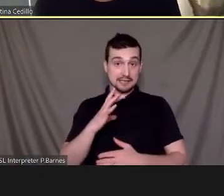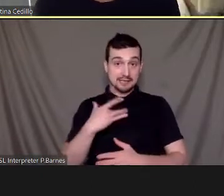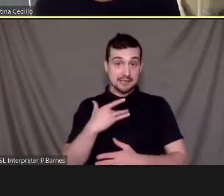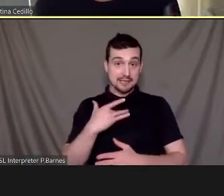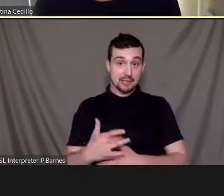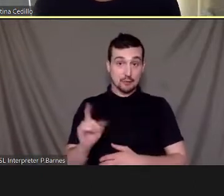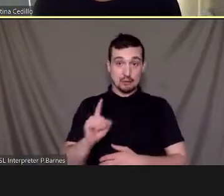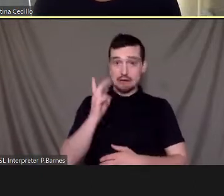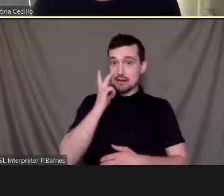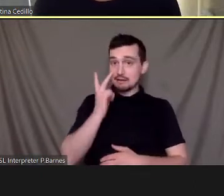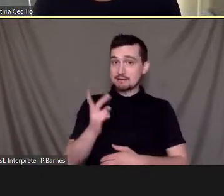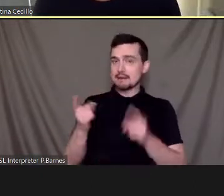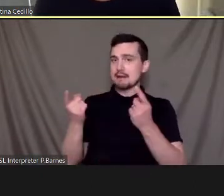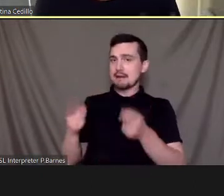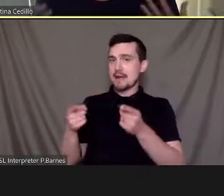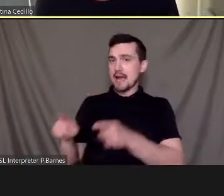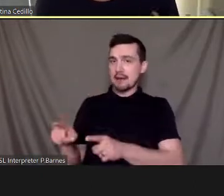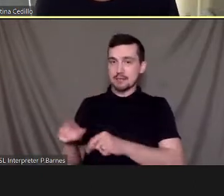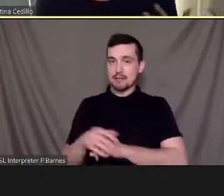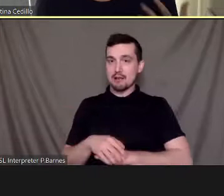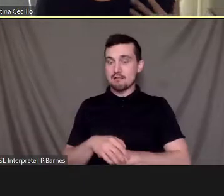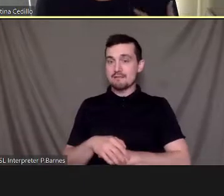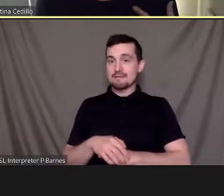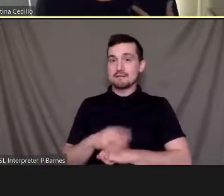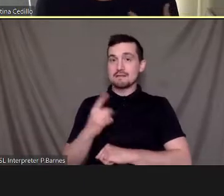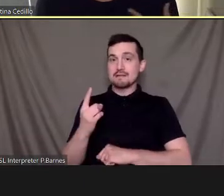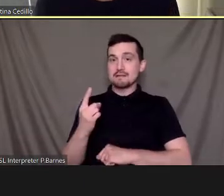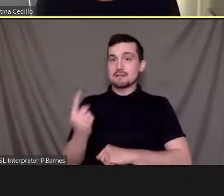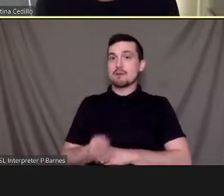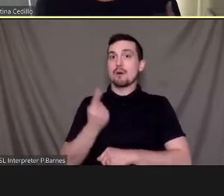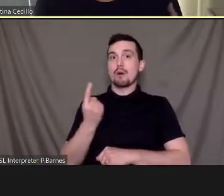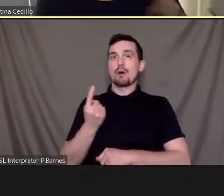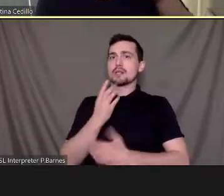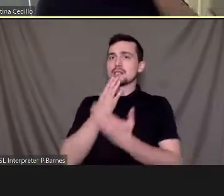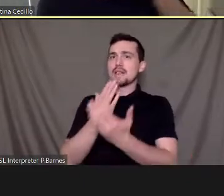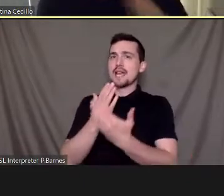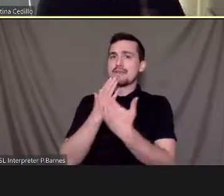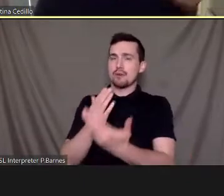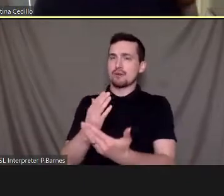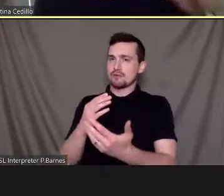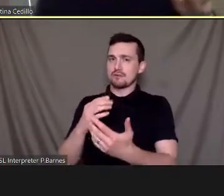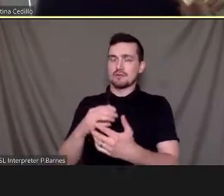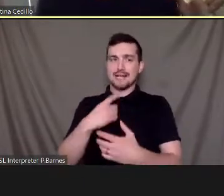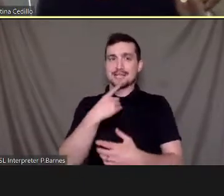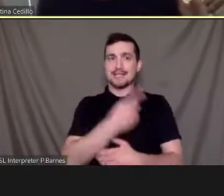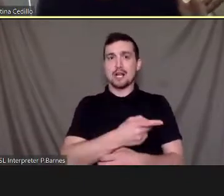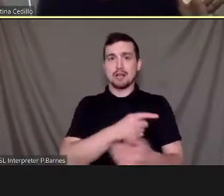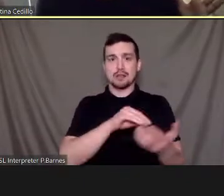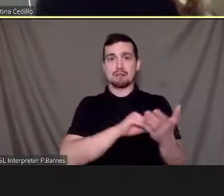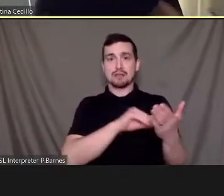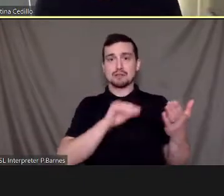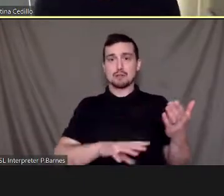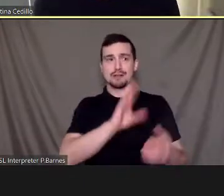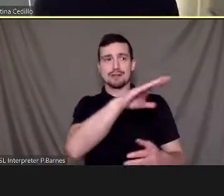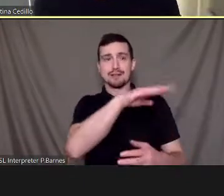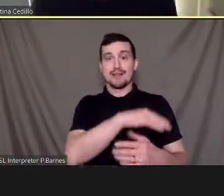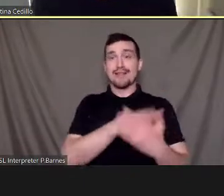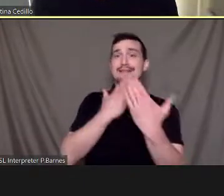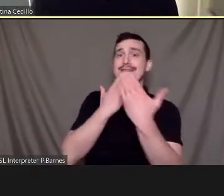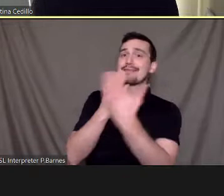this happening, for which I am always eternally grateful. I always tell my students, you know, be sure to thank people, you